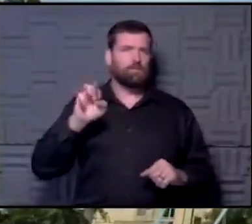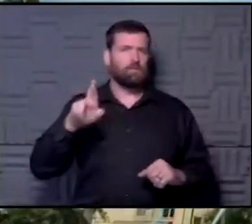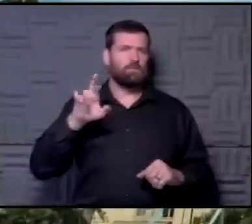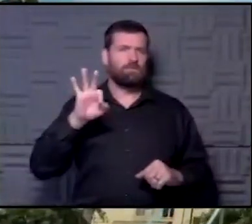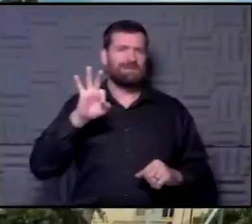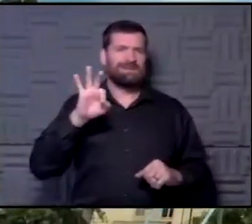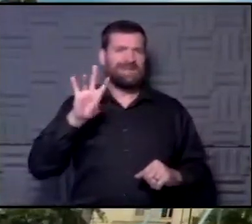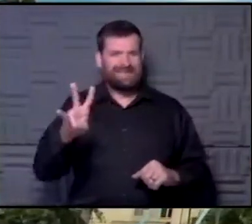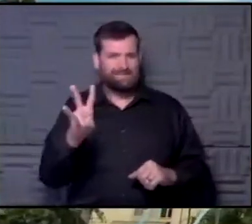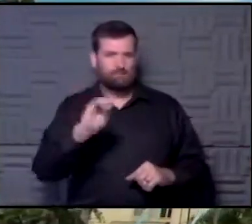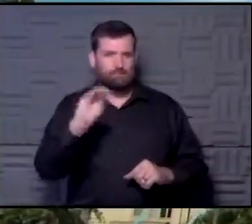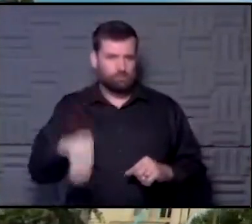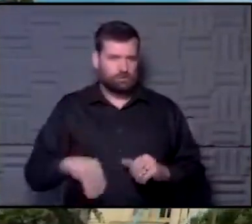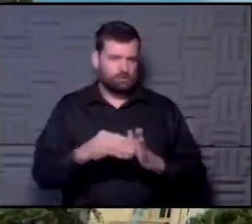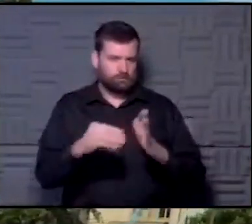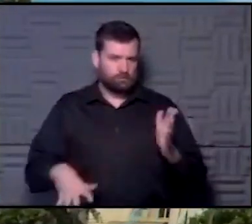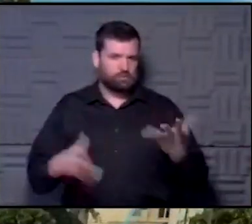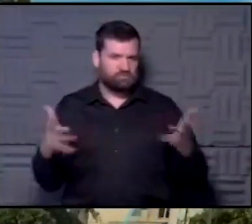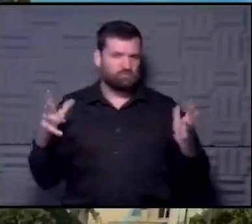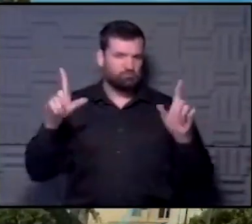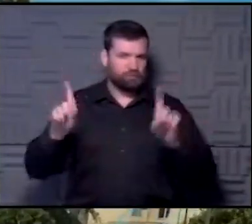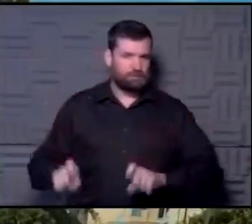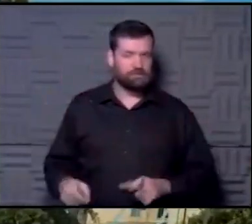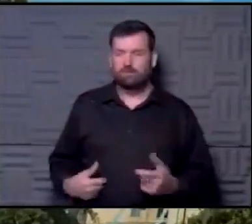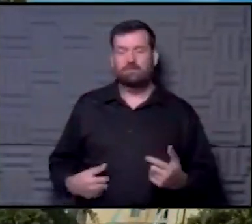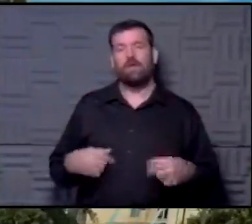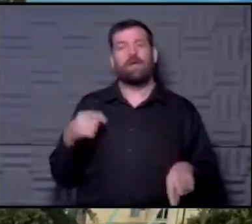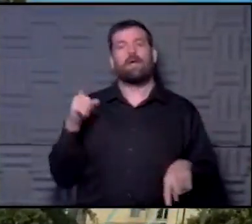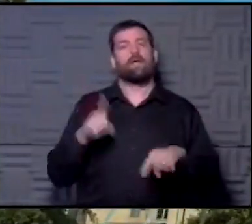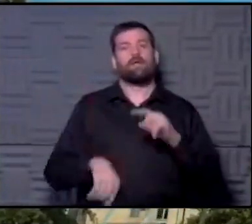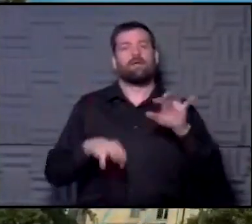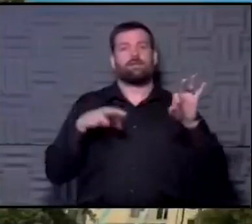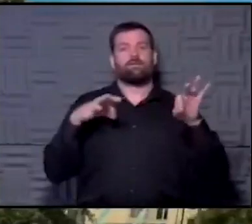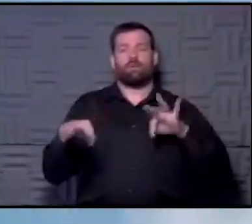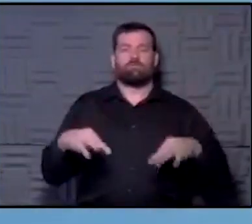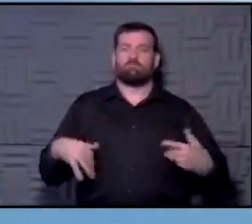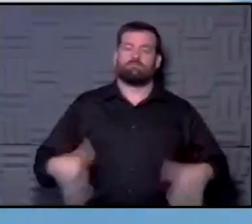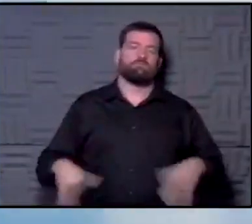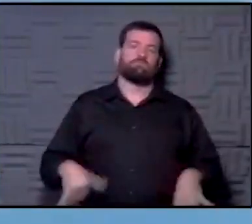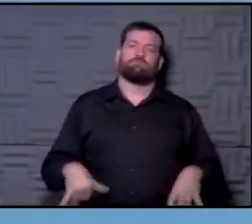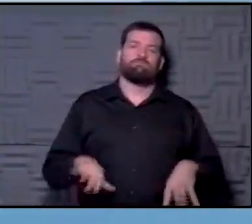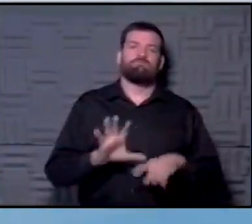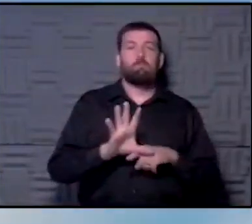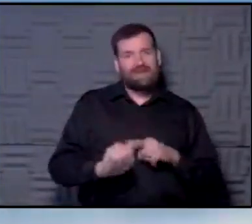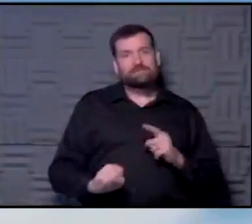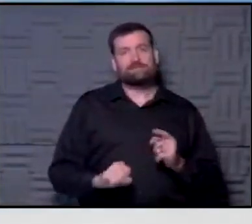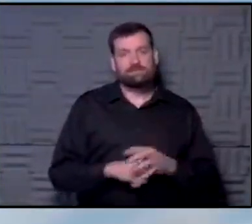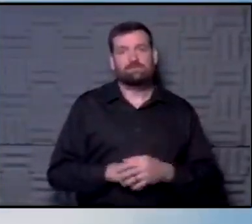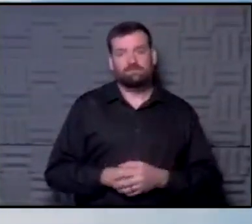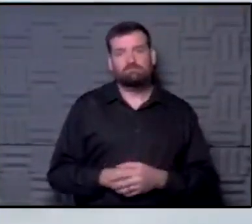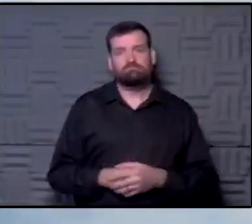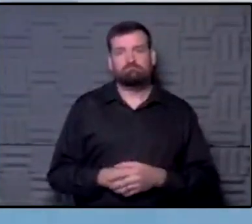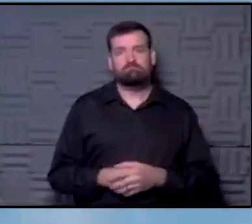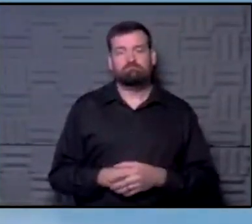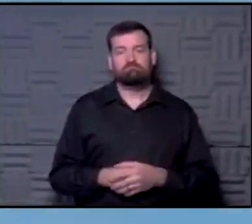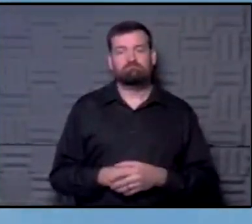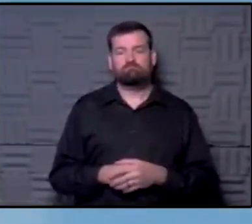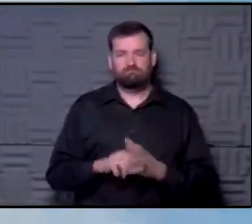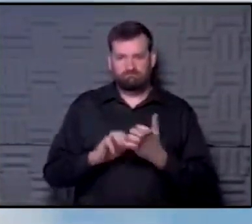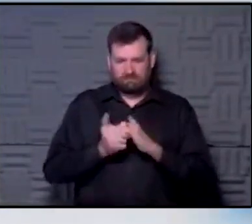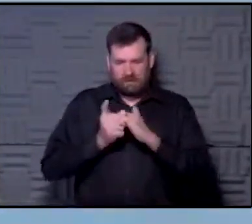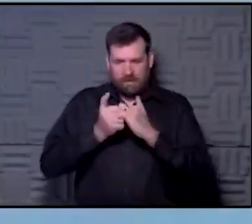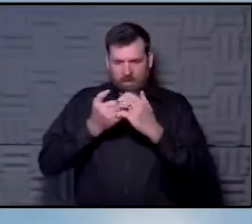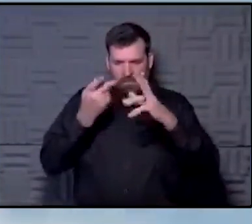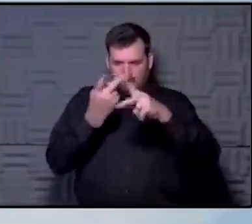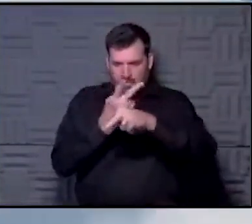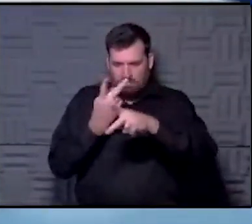tested. That's I can't describe to you a remarkable feat that is. The logistics to have carried that